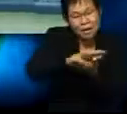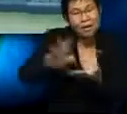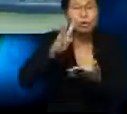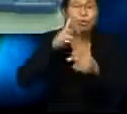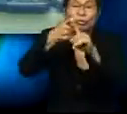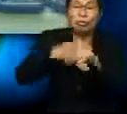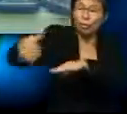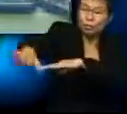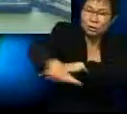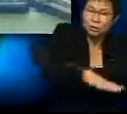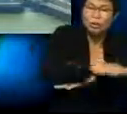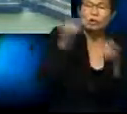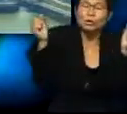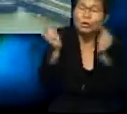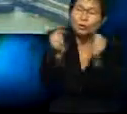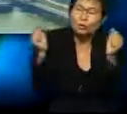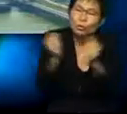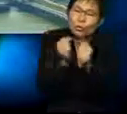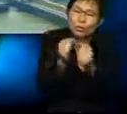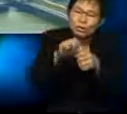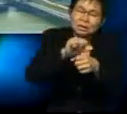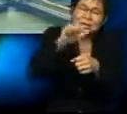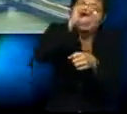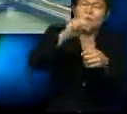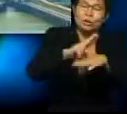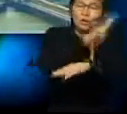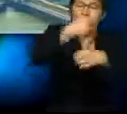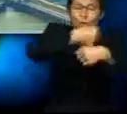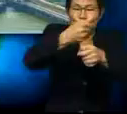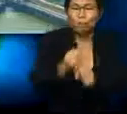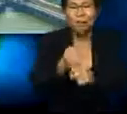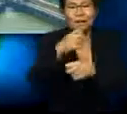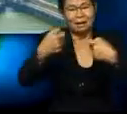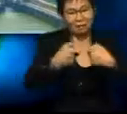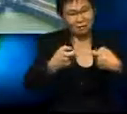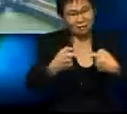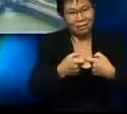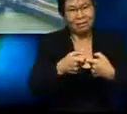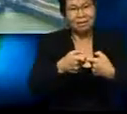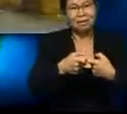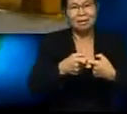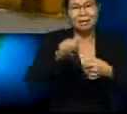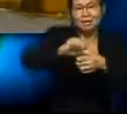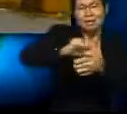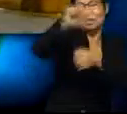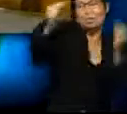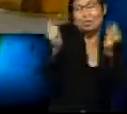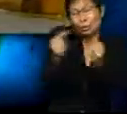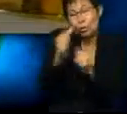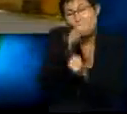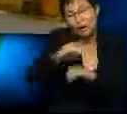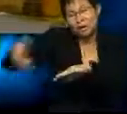the sea to cool the steam it uses to produce electricity. The steam is cooled, but